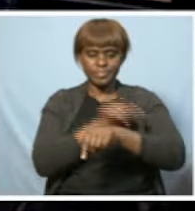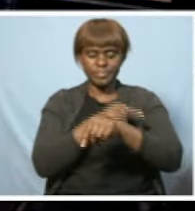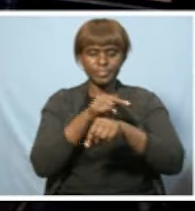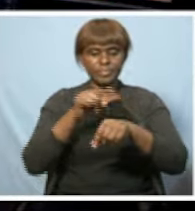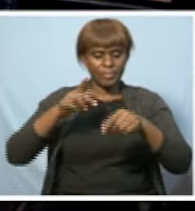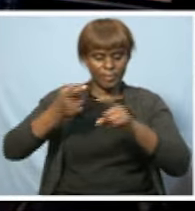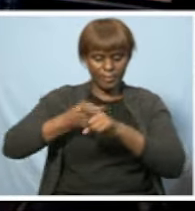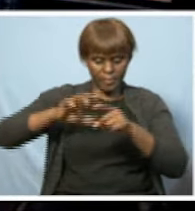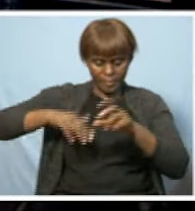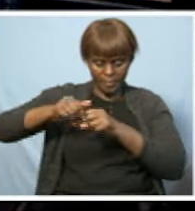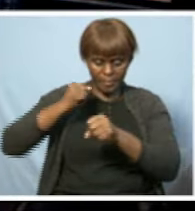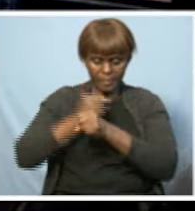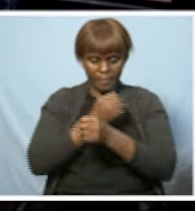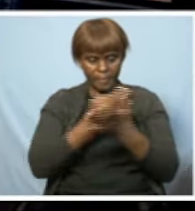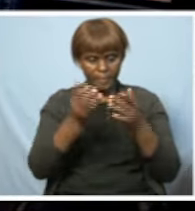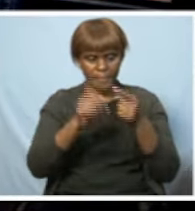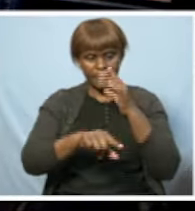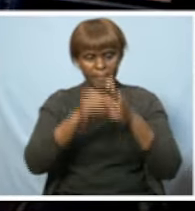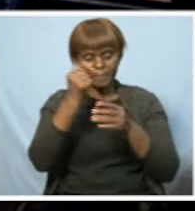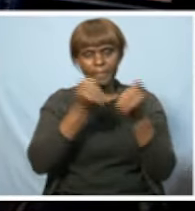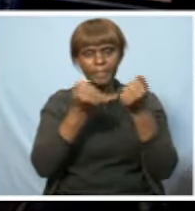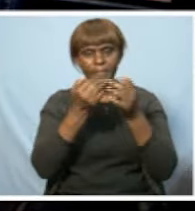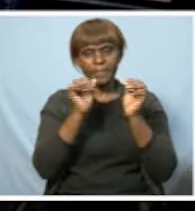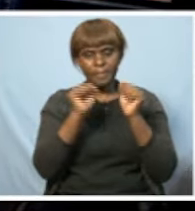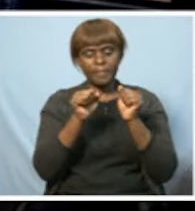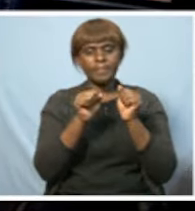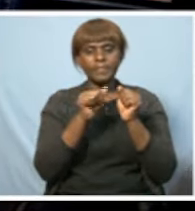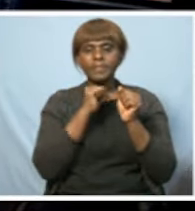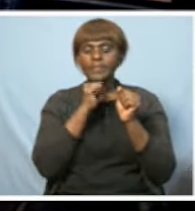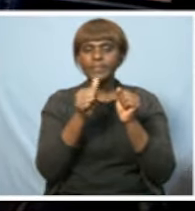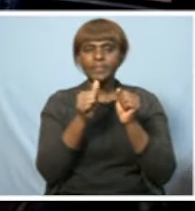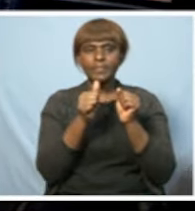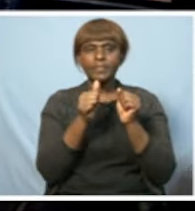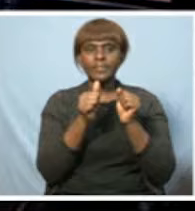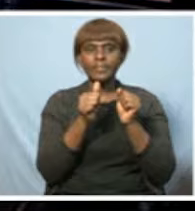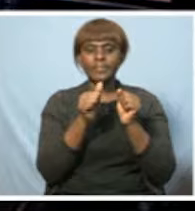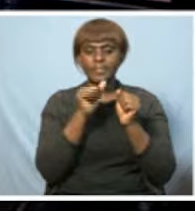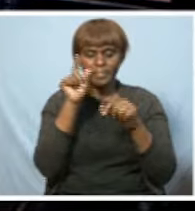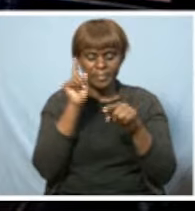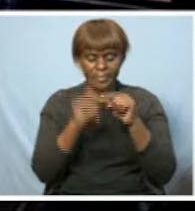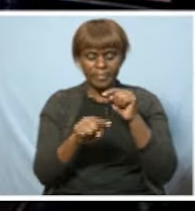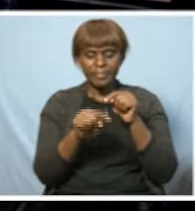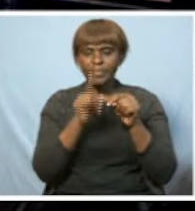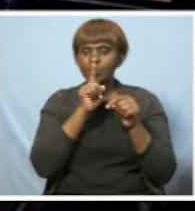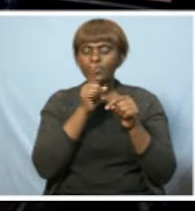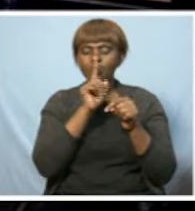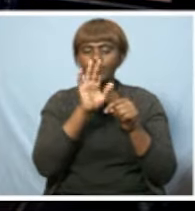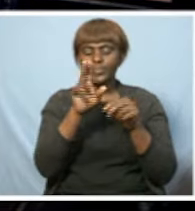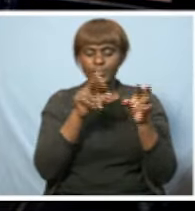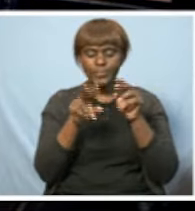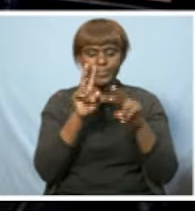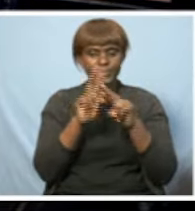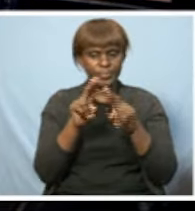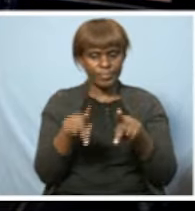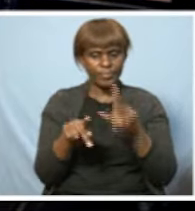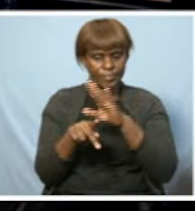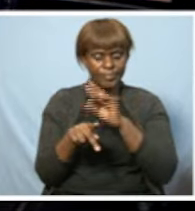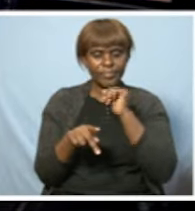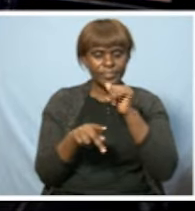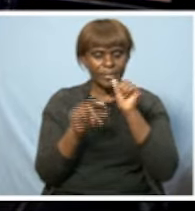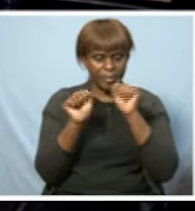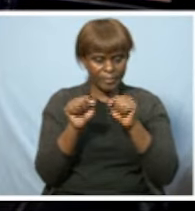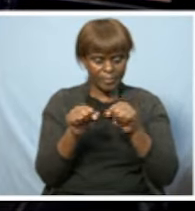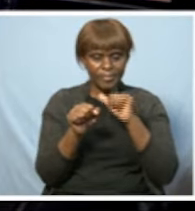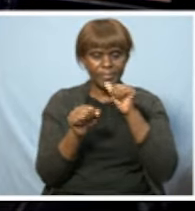failing to find a driver. Can that be a genuine reason, Chair? It's not possible. It's